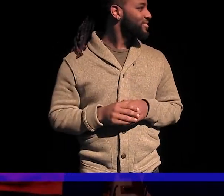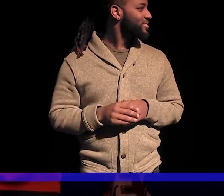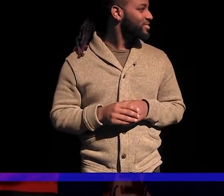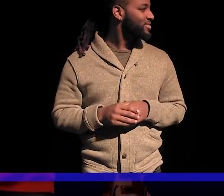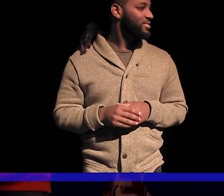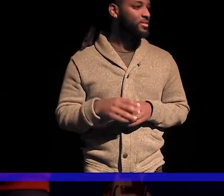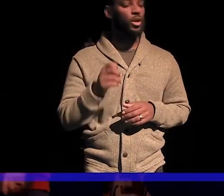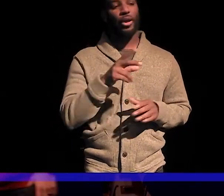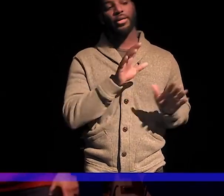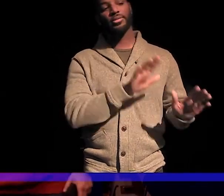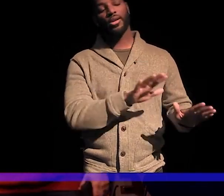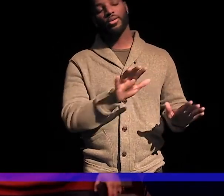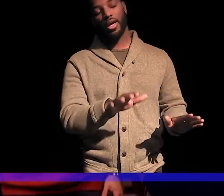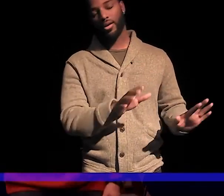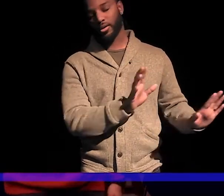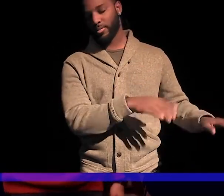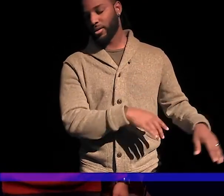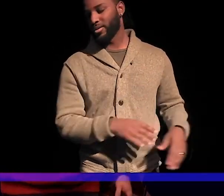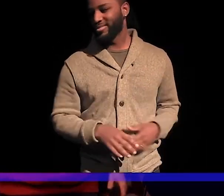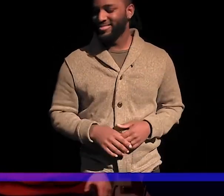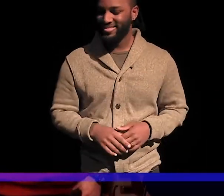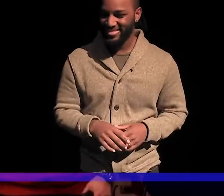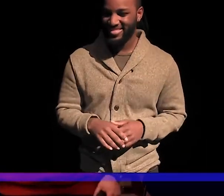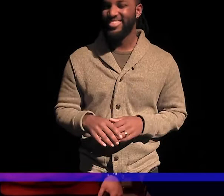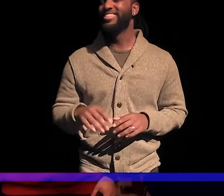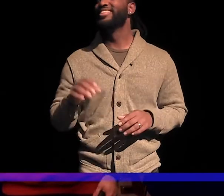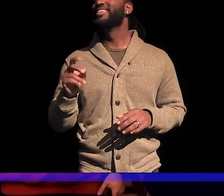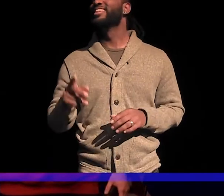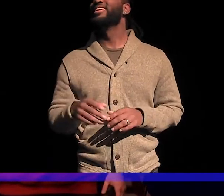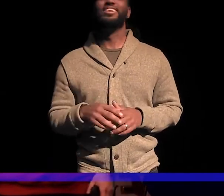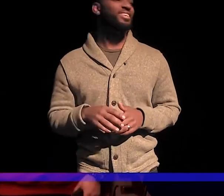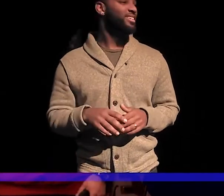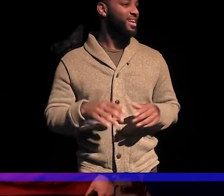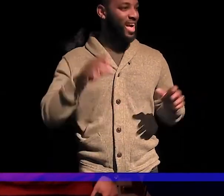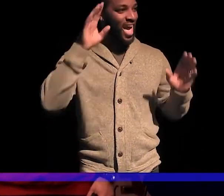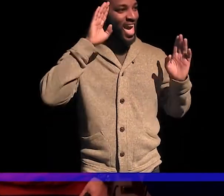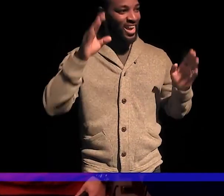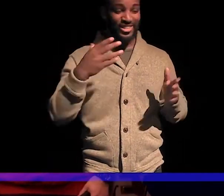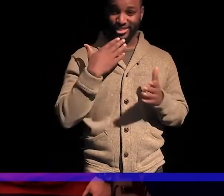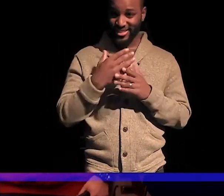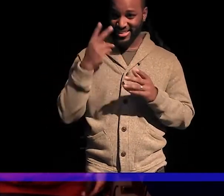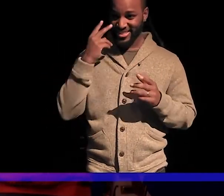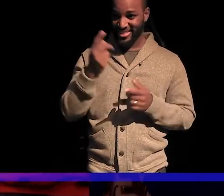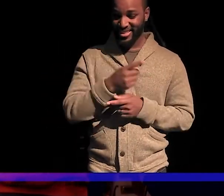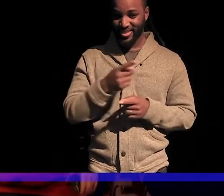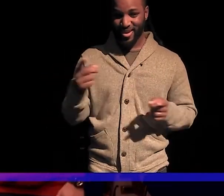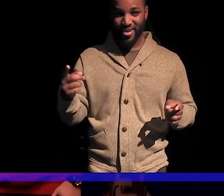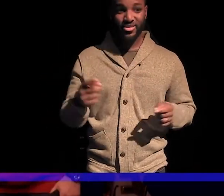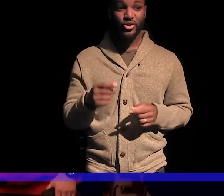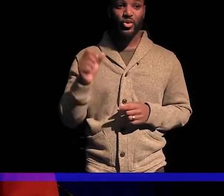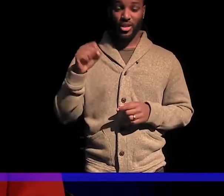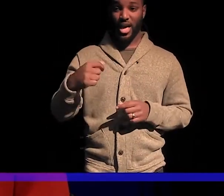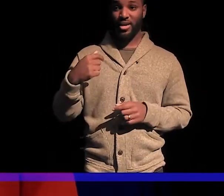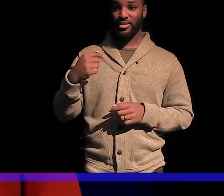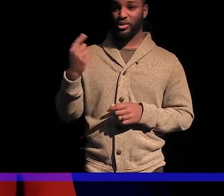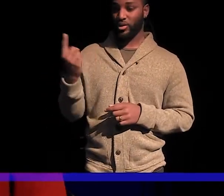All right, settle down. What's wrong with mine? Hey guys, good to see ya. Yeah, I got invited to just come up